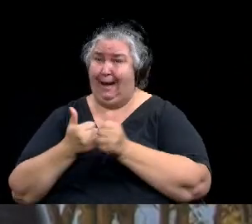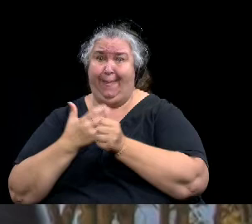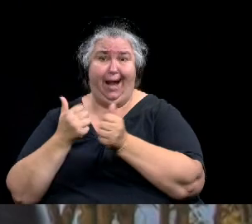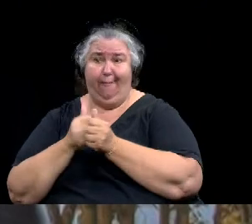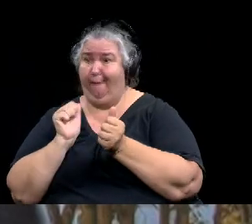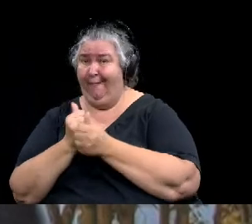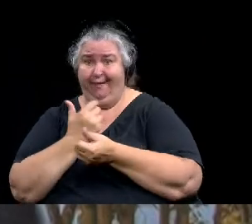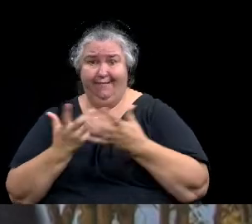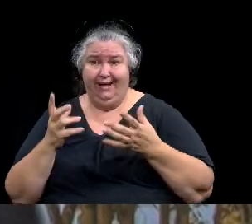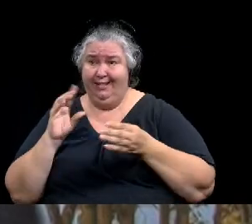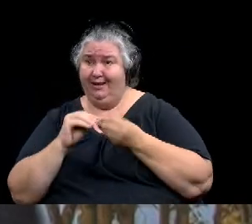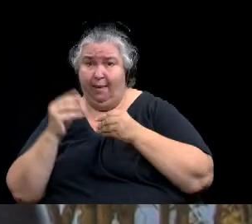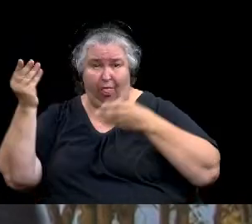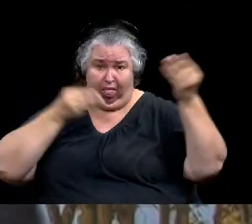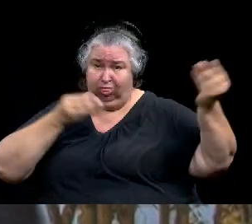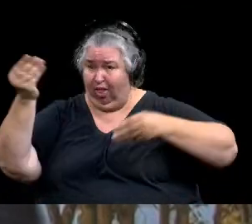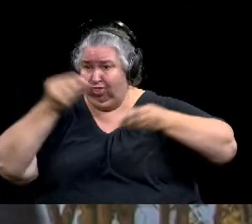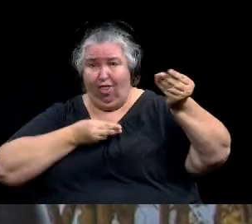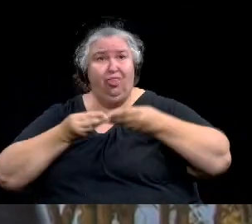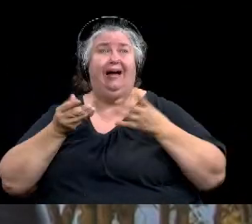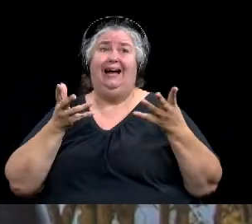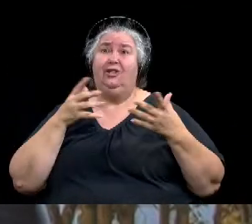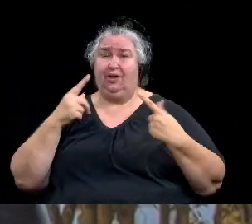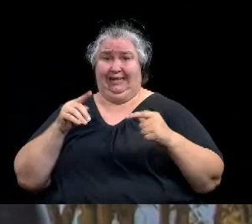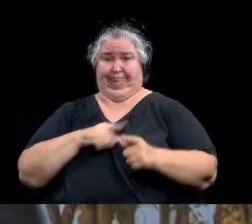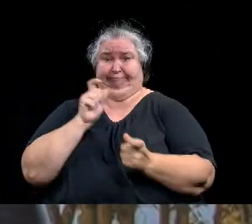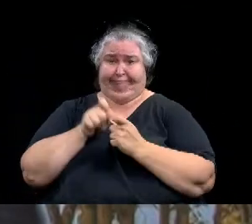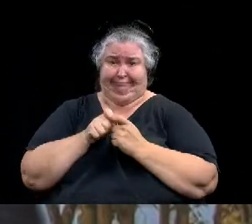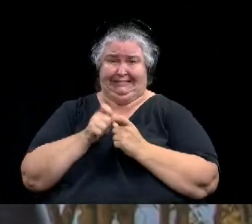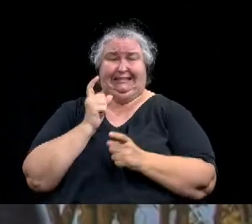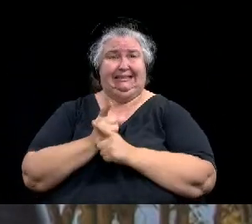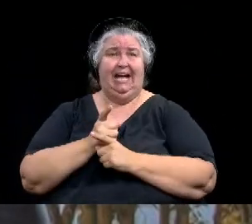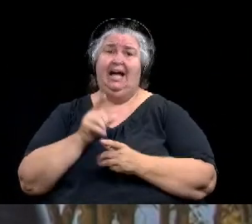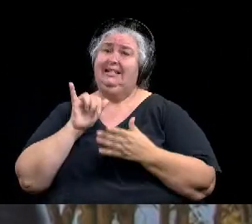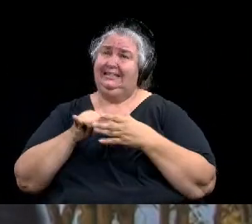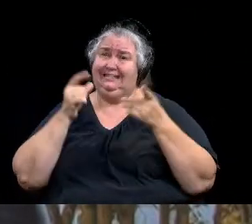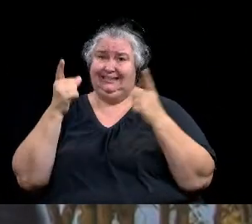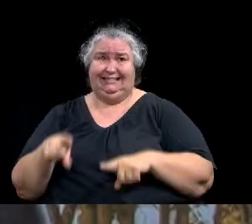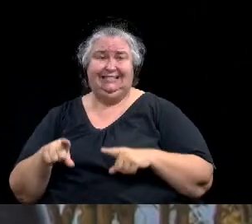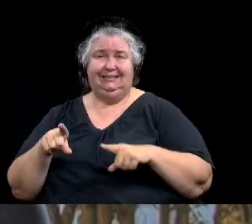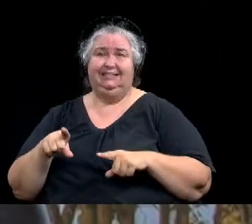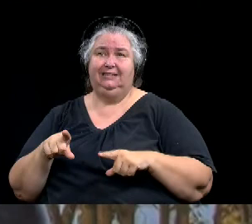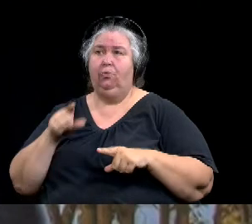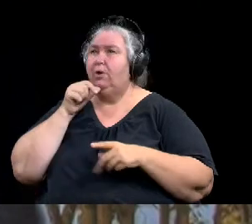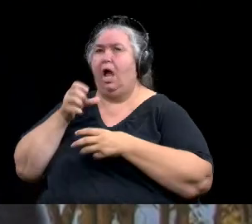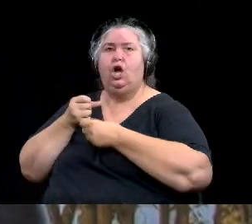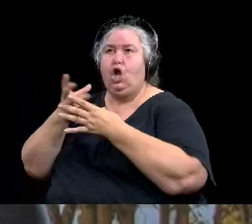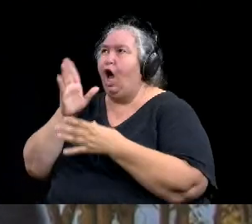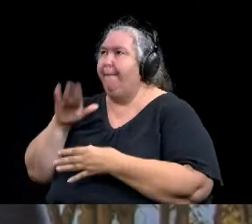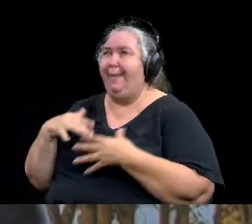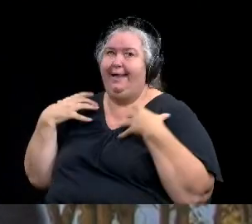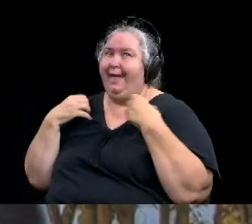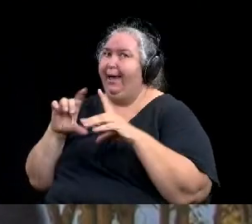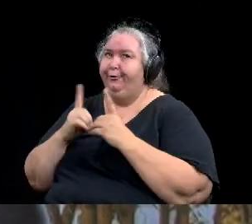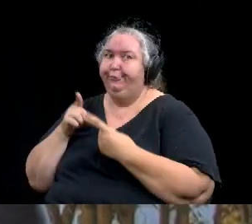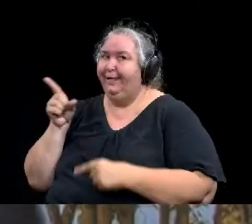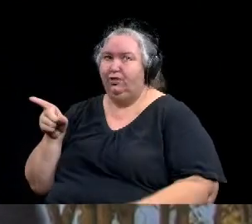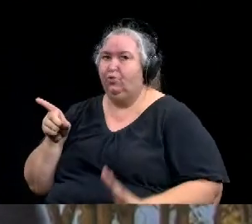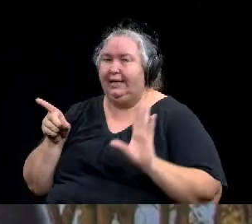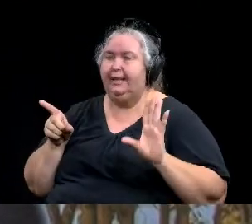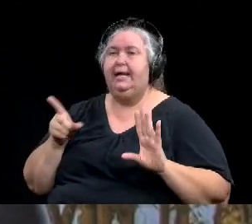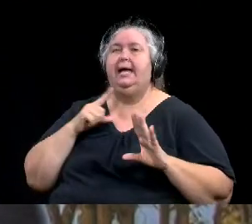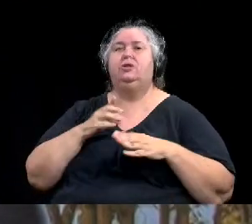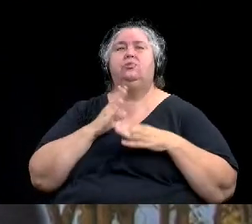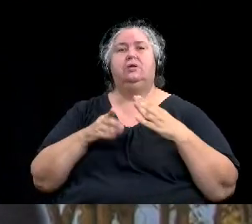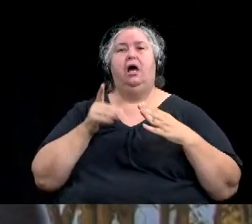trying to be as accurate as possible. These incidents haven't been caused by the health district. In most cases, they've been a result of a